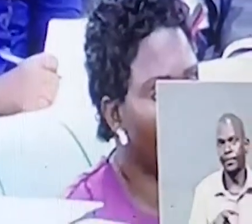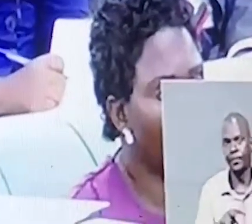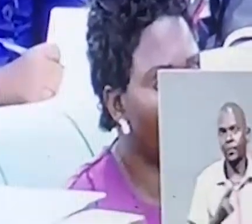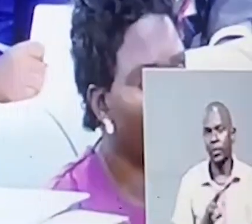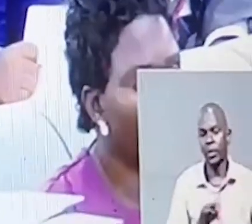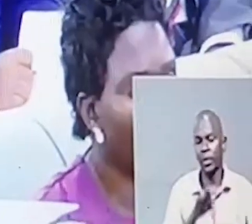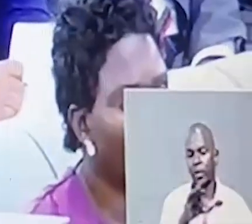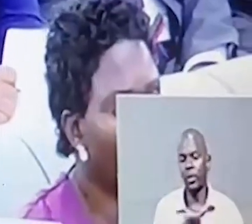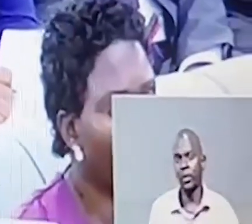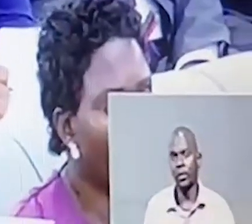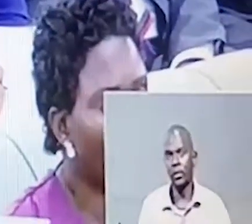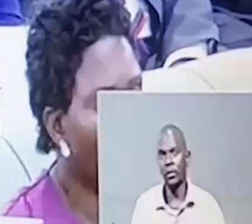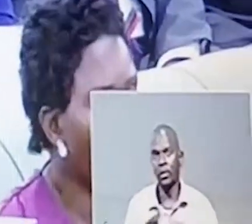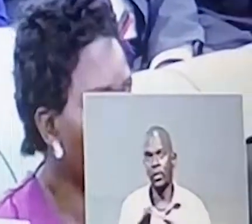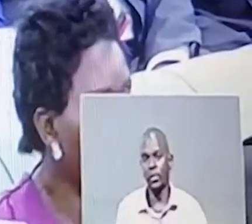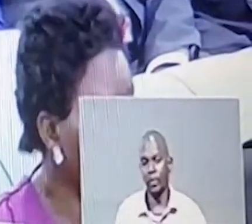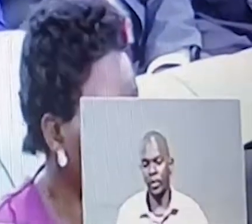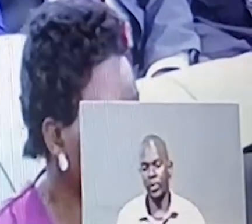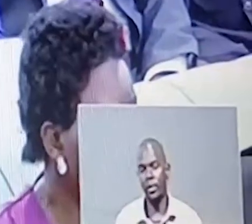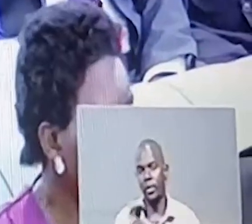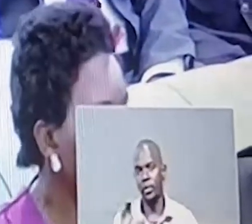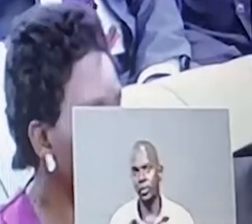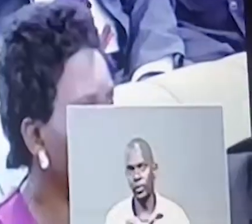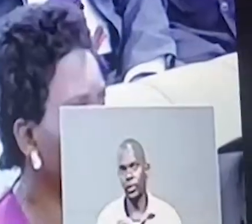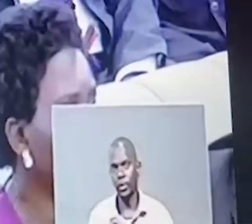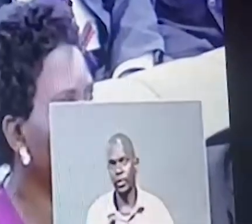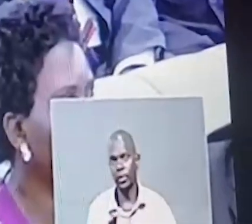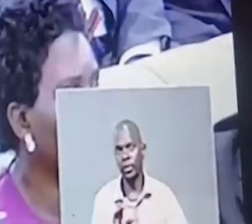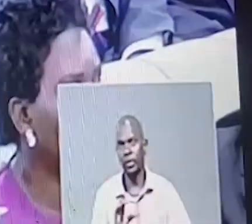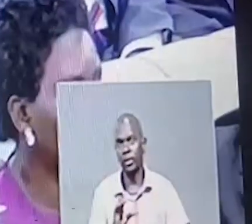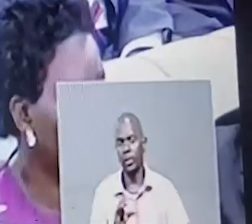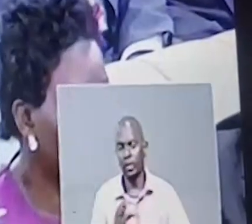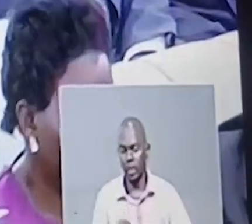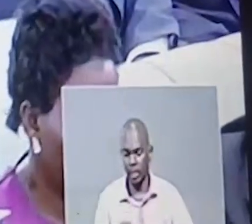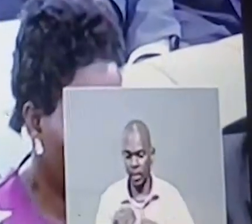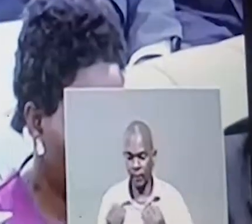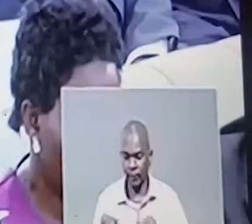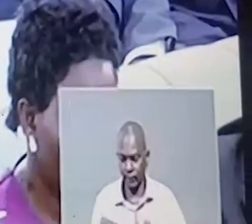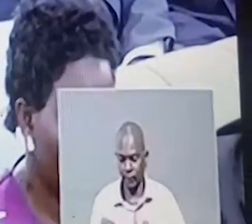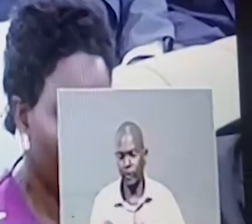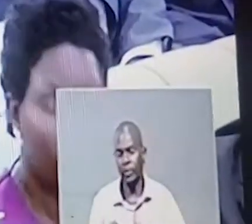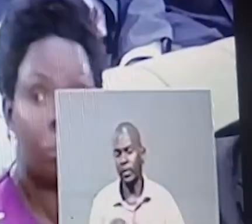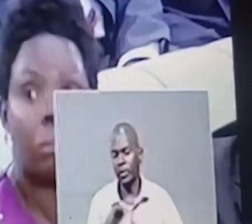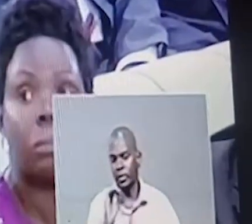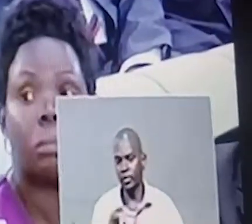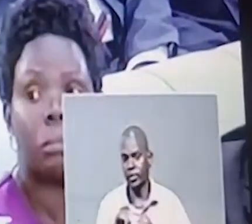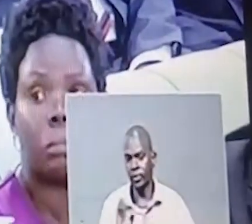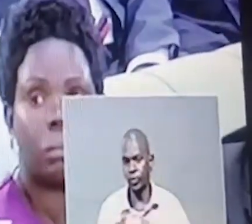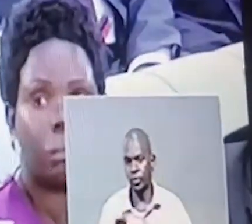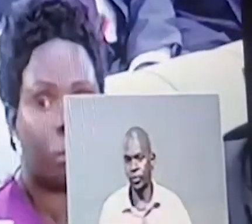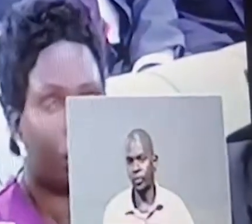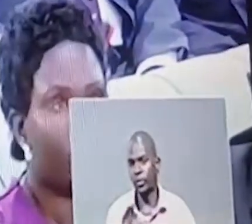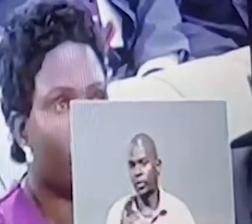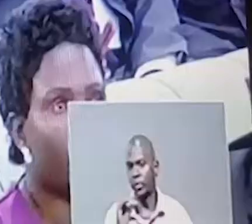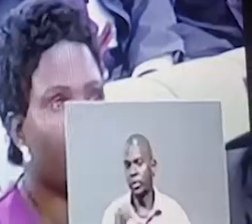voting of parliamentary commissioners. I gave a notice to the Speaker's office last